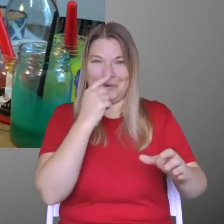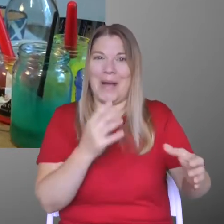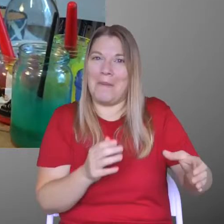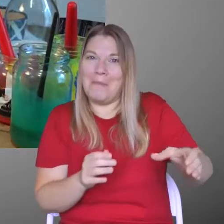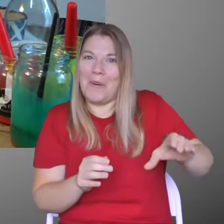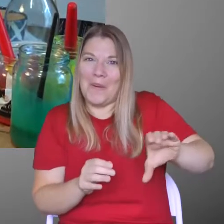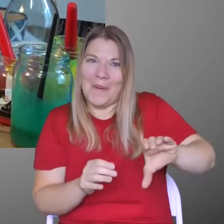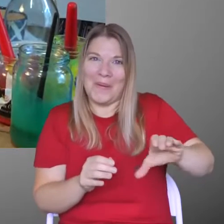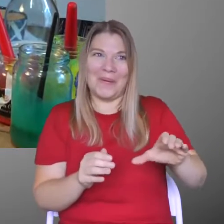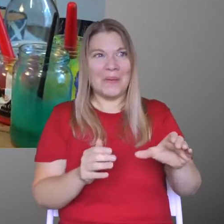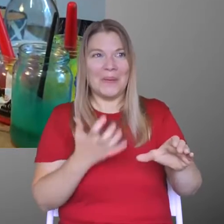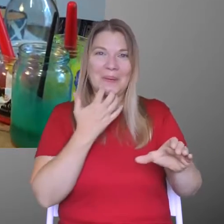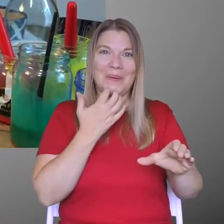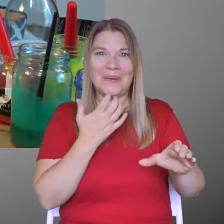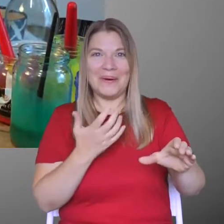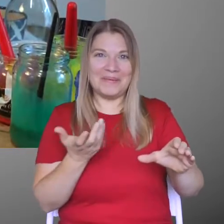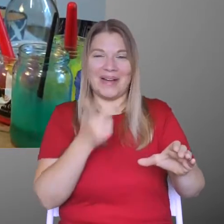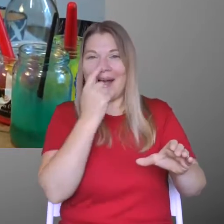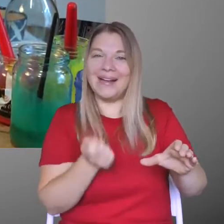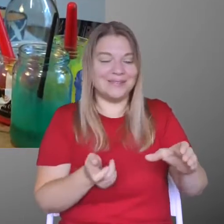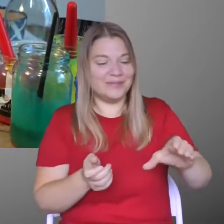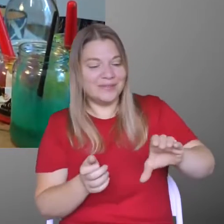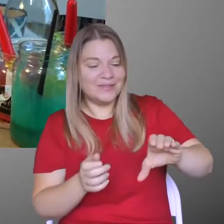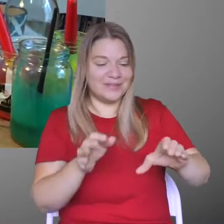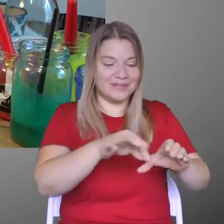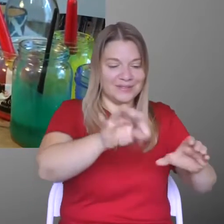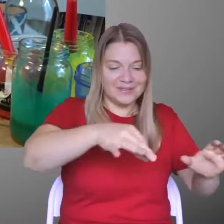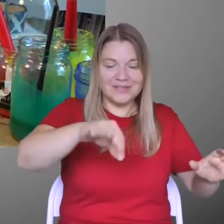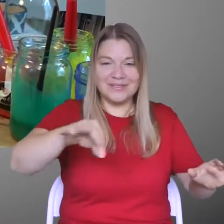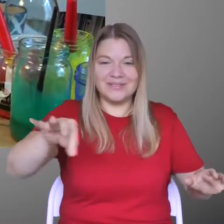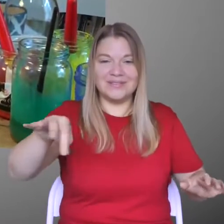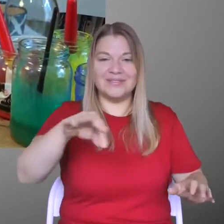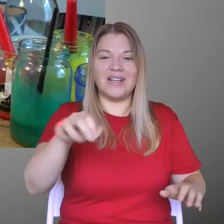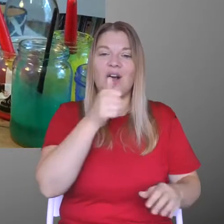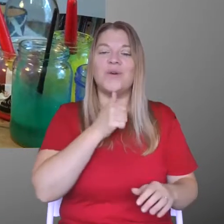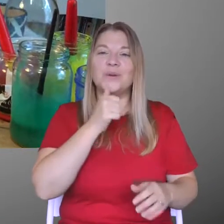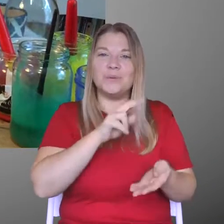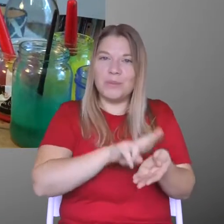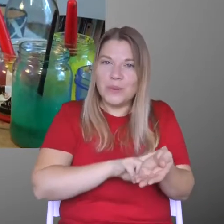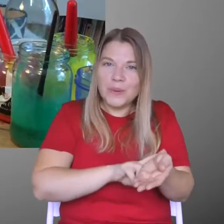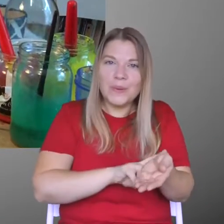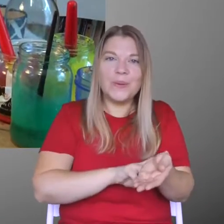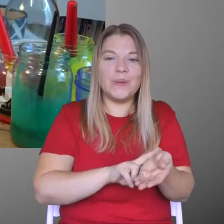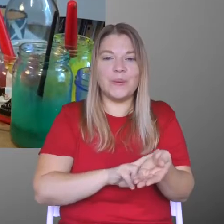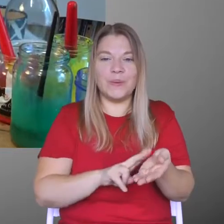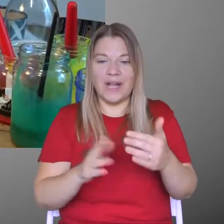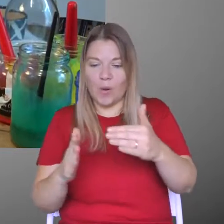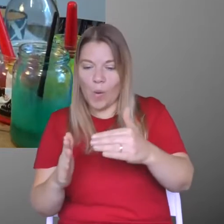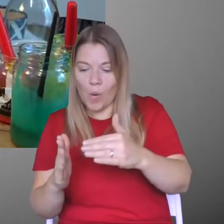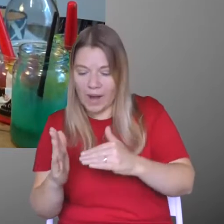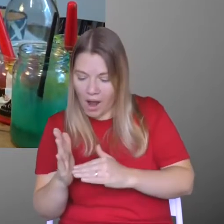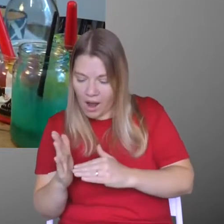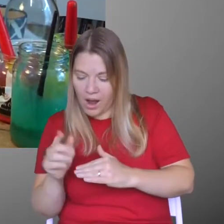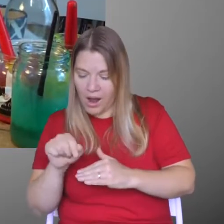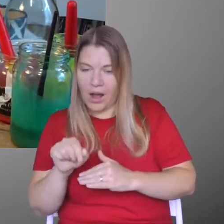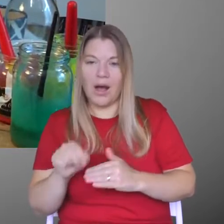pour some different colours. So I'm going to use a little bit of blue in the one corner of the paper in a big puddle. I'm